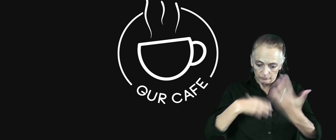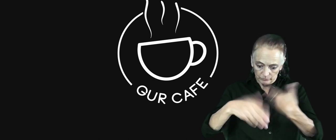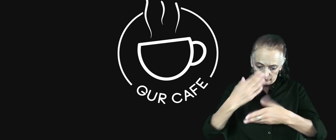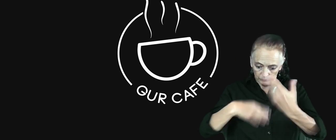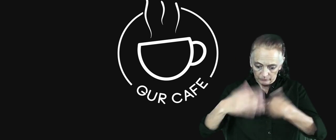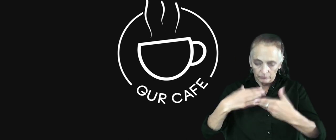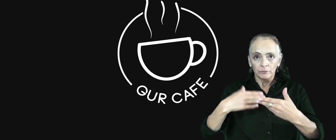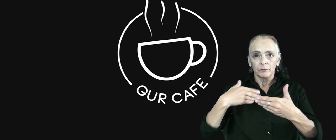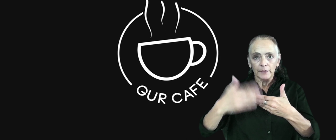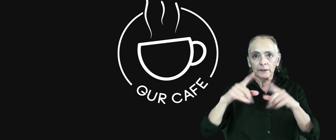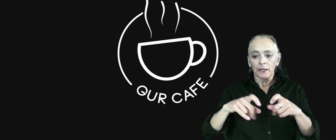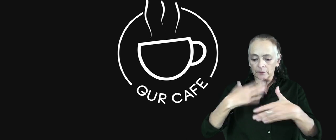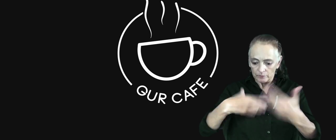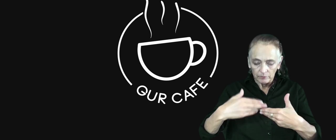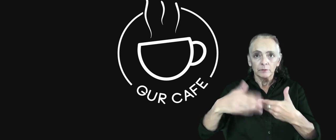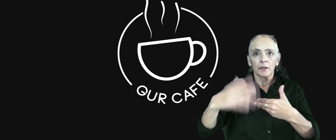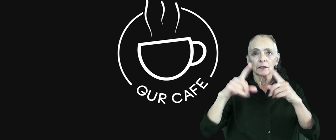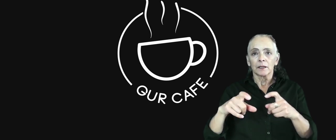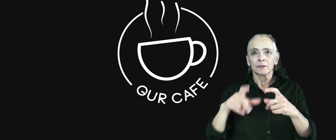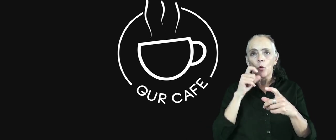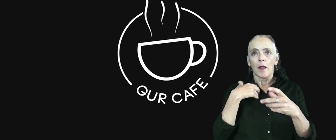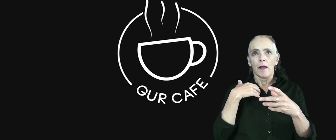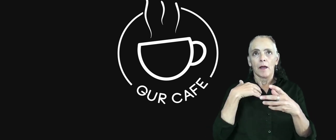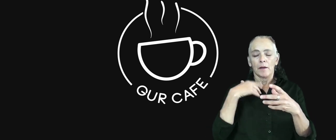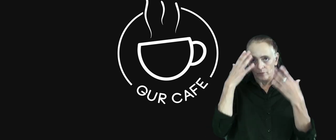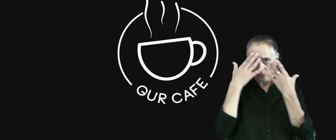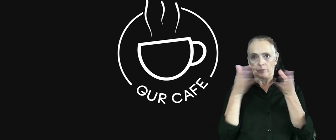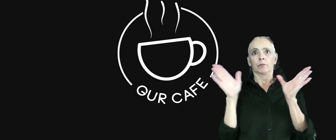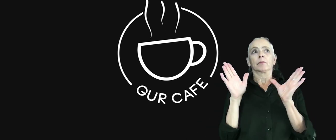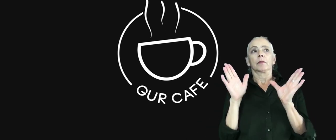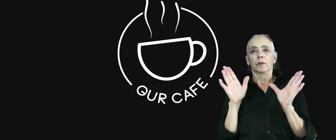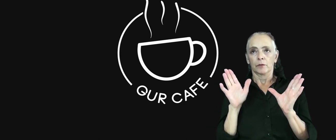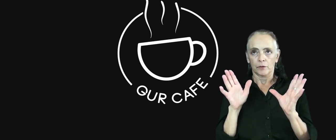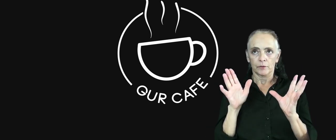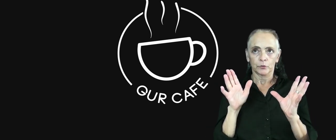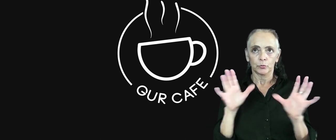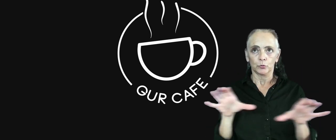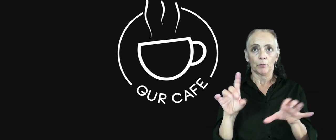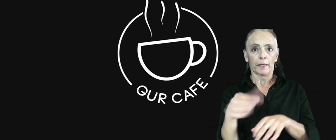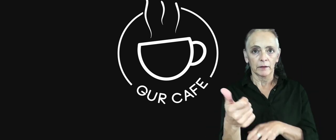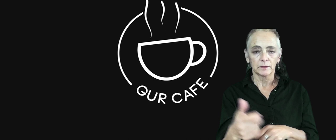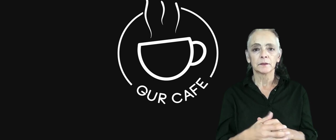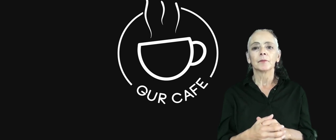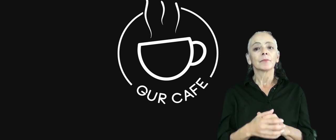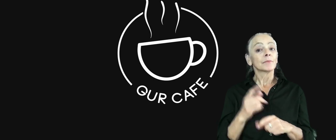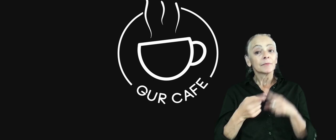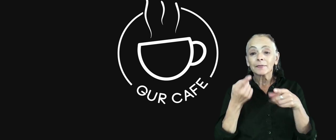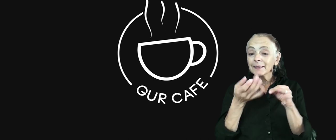running to do the next test, so you don't even have the bandwidth to get out of this. But a simple thing is